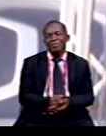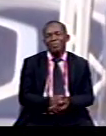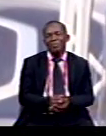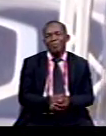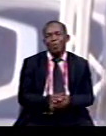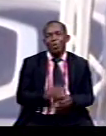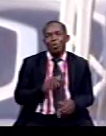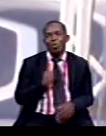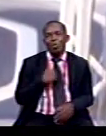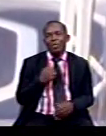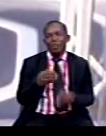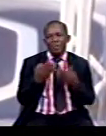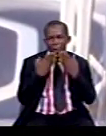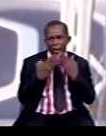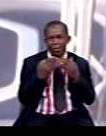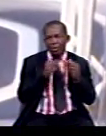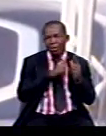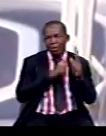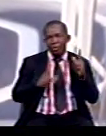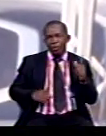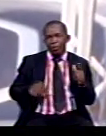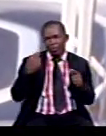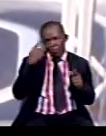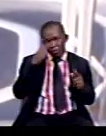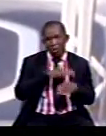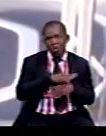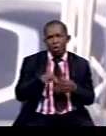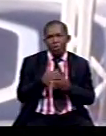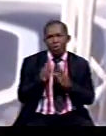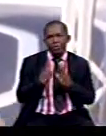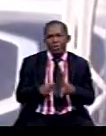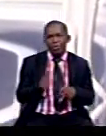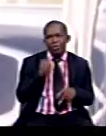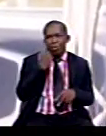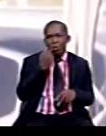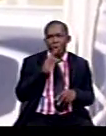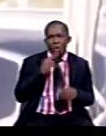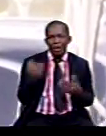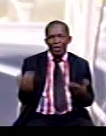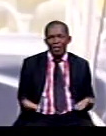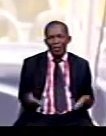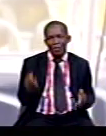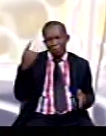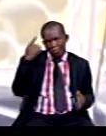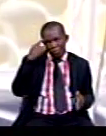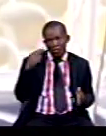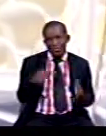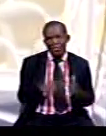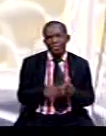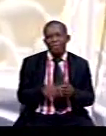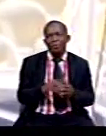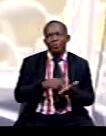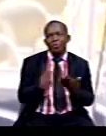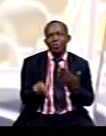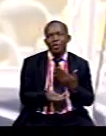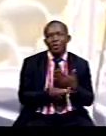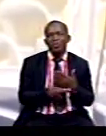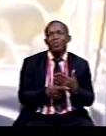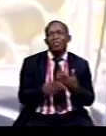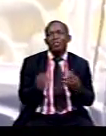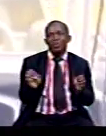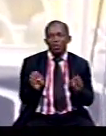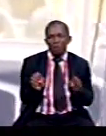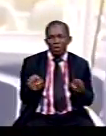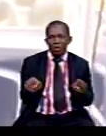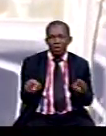gathered here today for this great program, including yourself. Time will not allow us to introduce